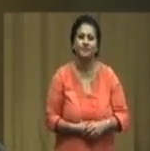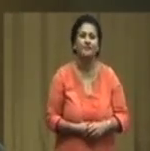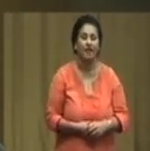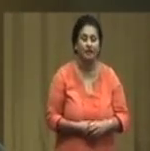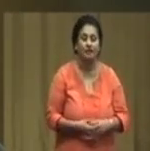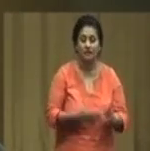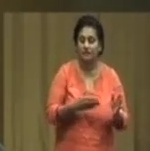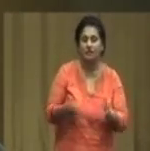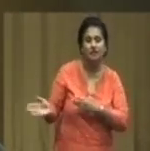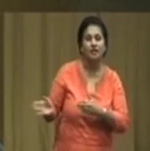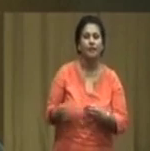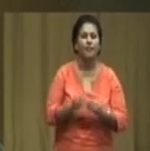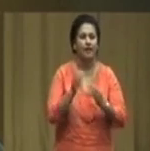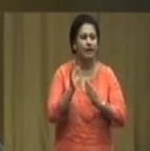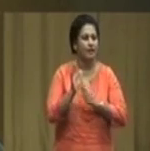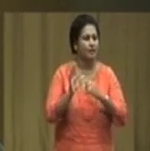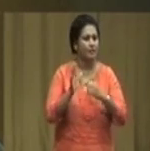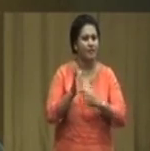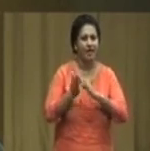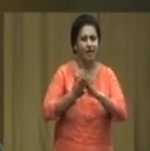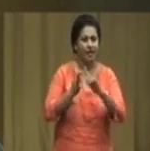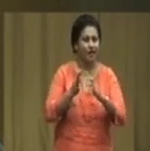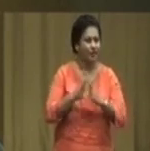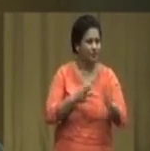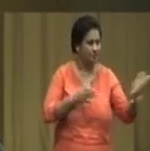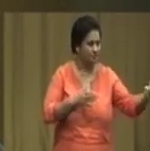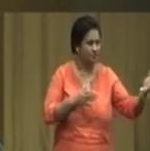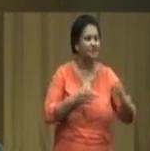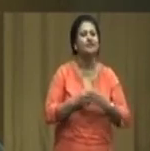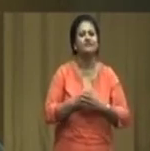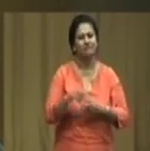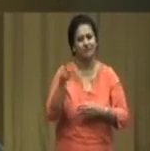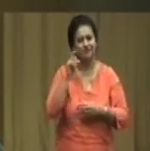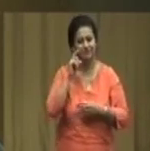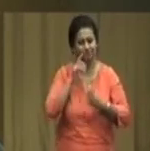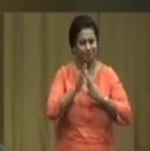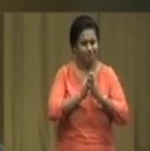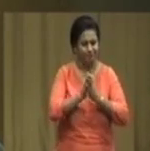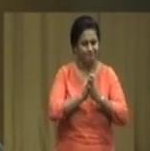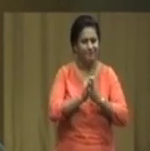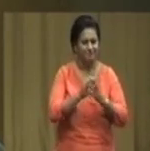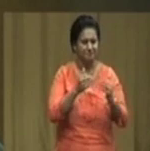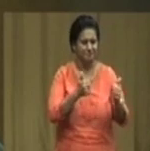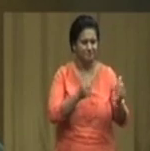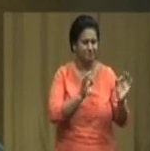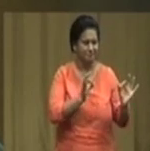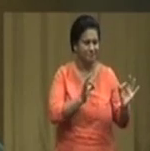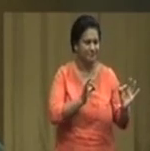Moving on to Matthew's presentation, your humility is inspiring, and thank you.